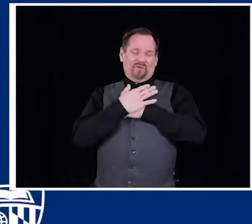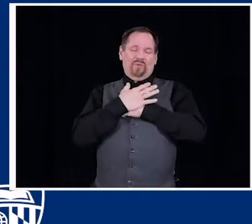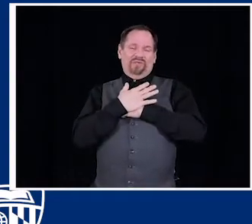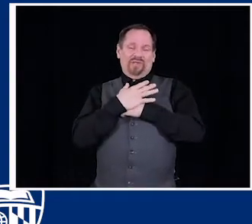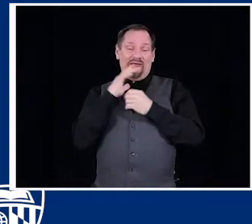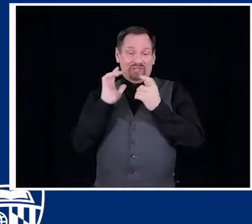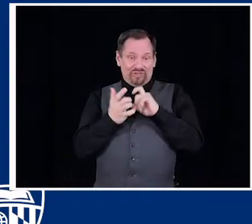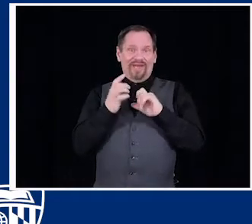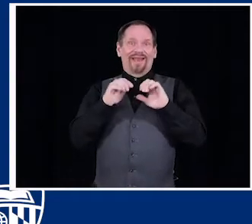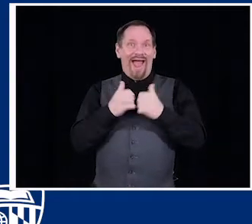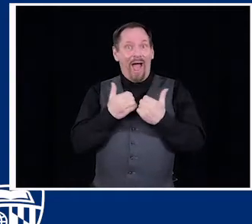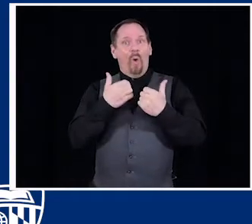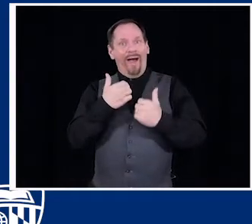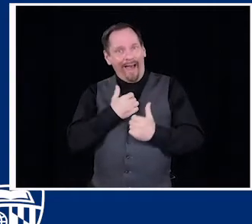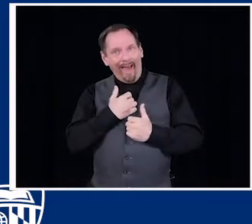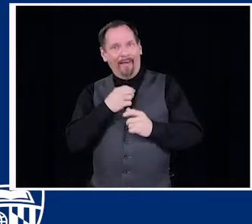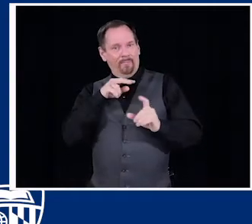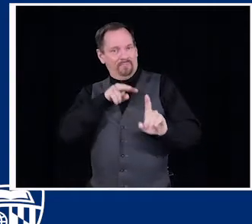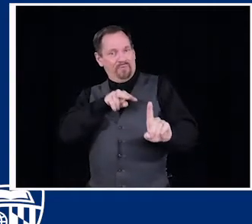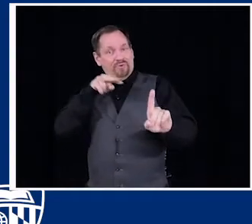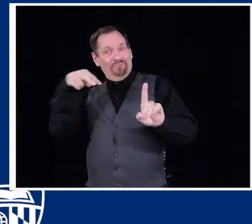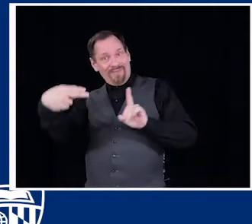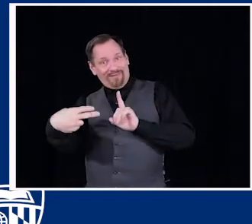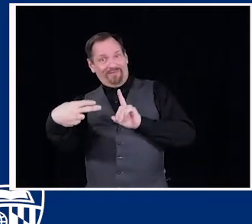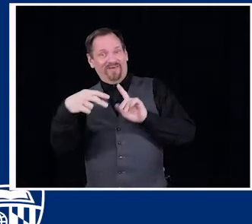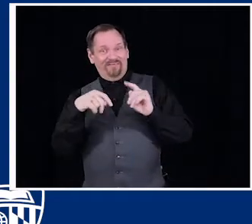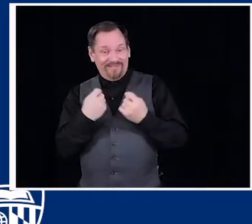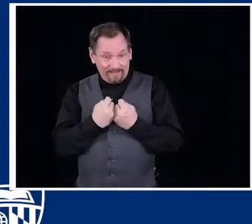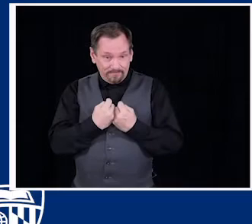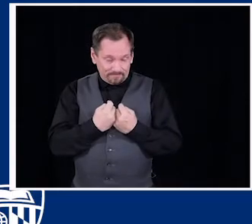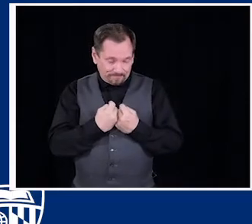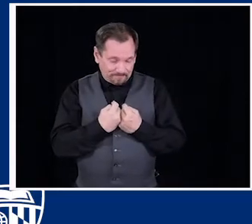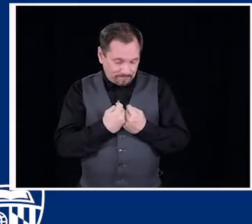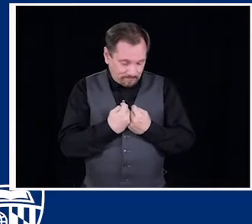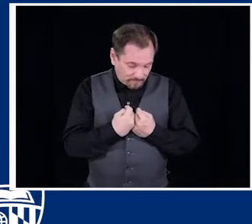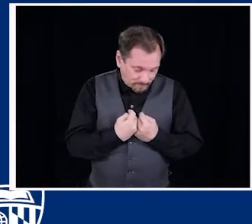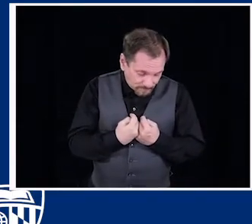of not just how I believe and look at teams, but also in